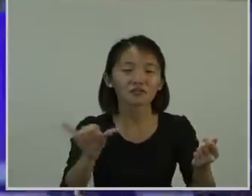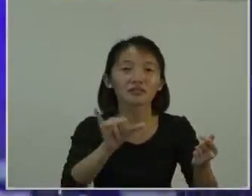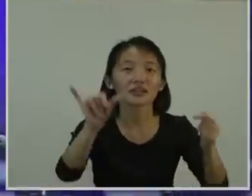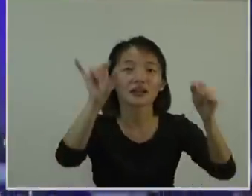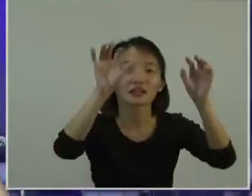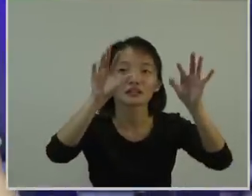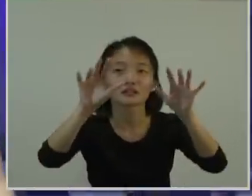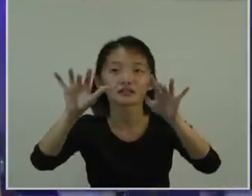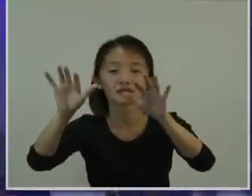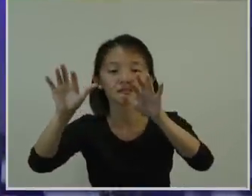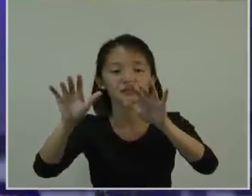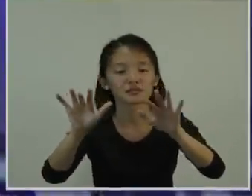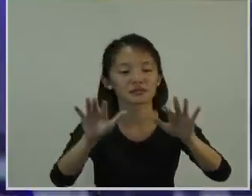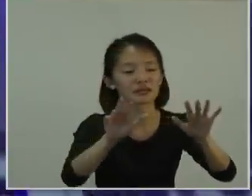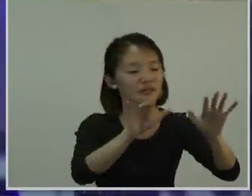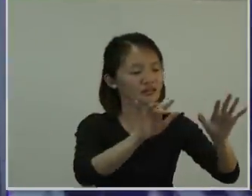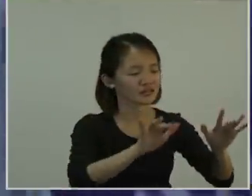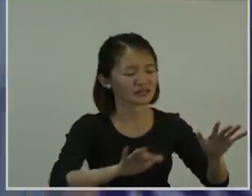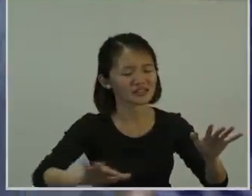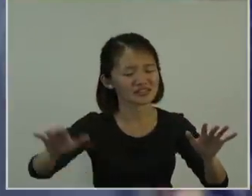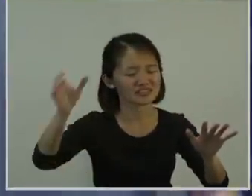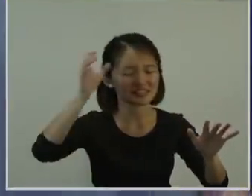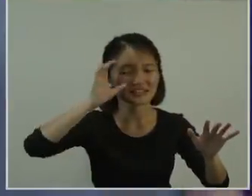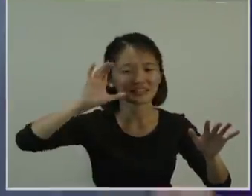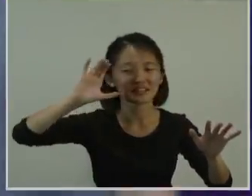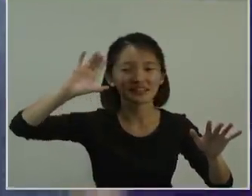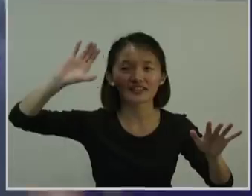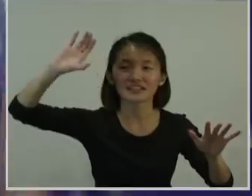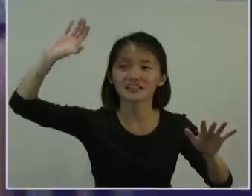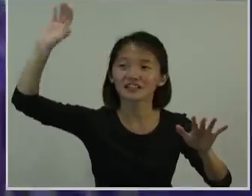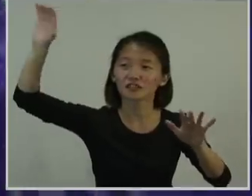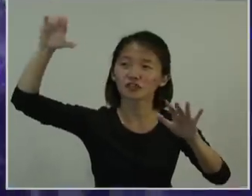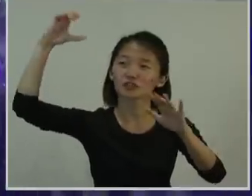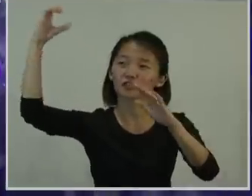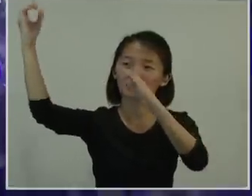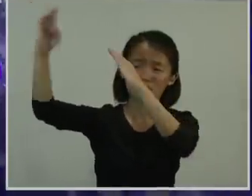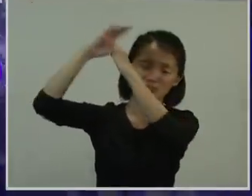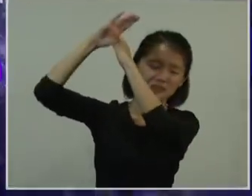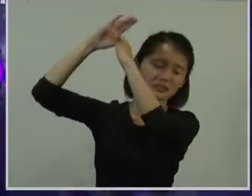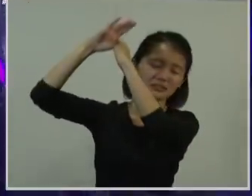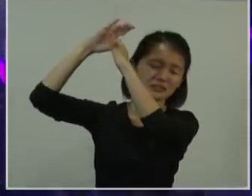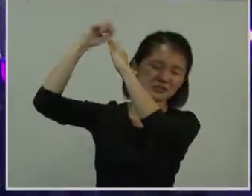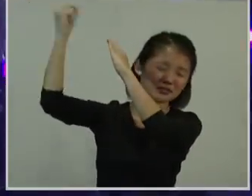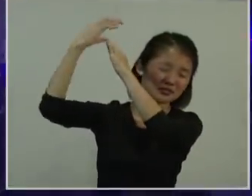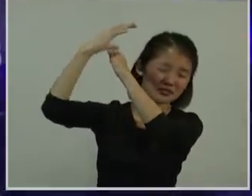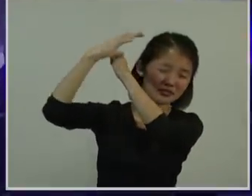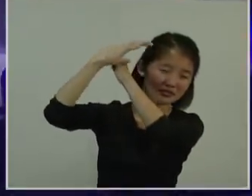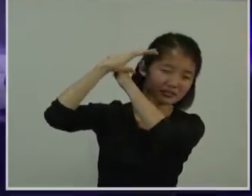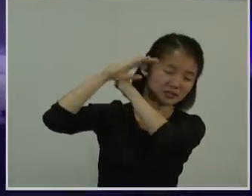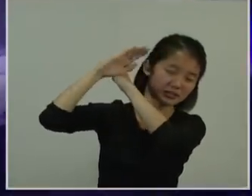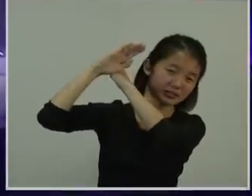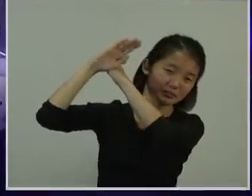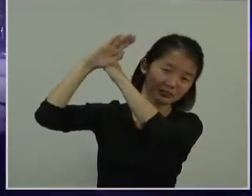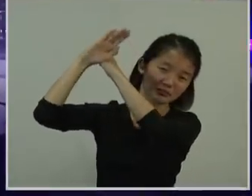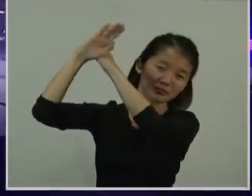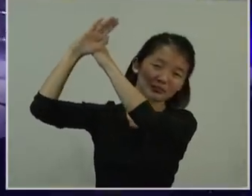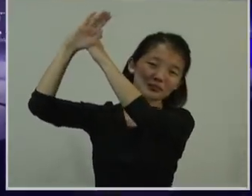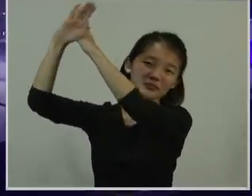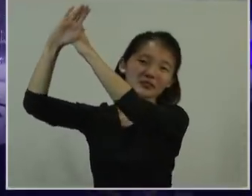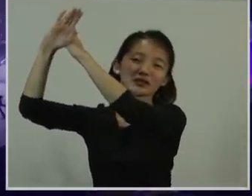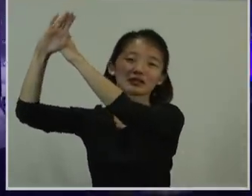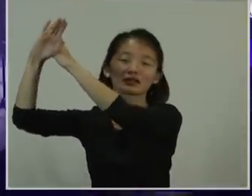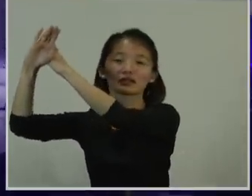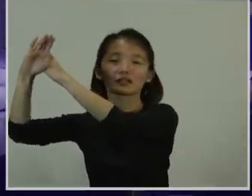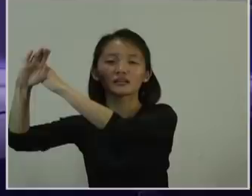dissolve like snow, forbear to